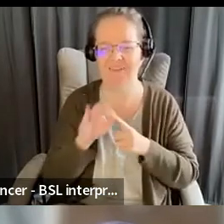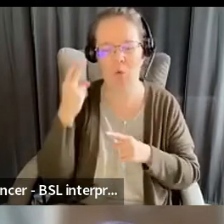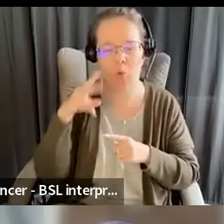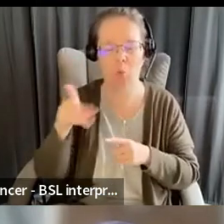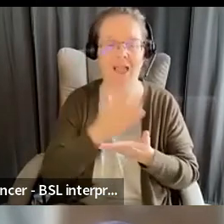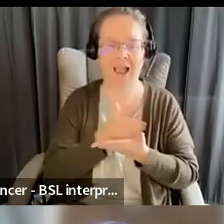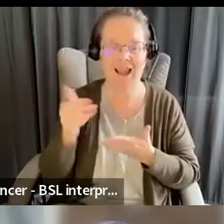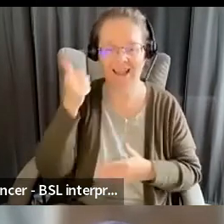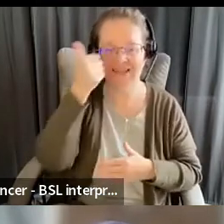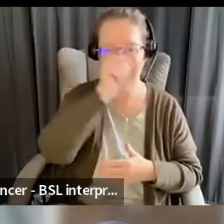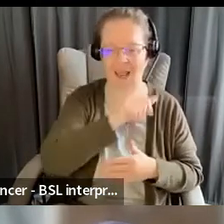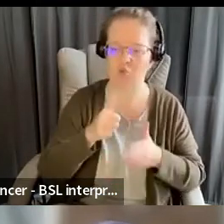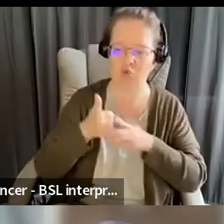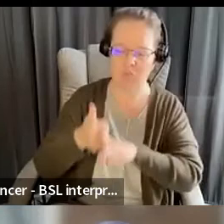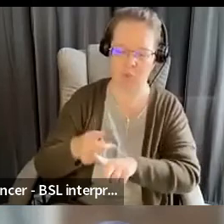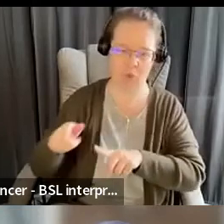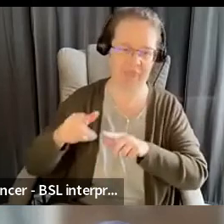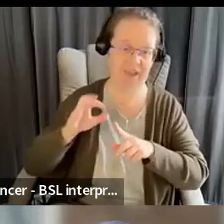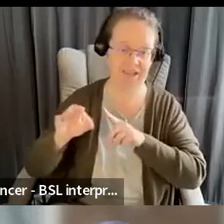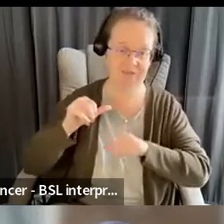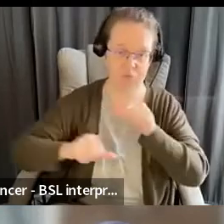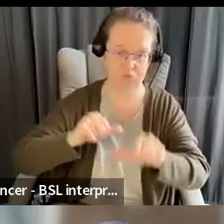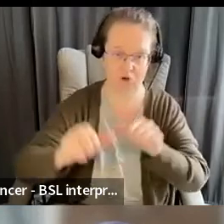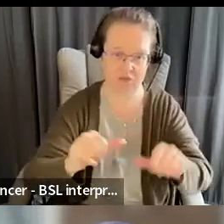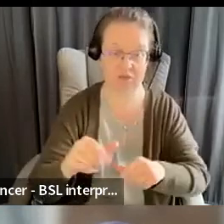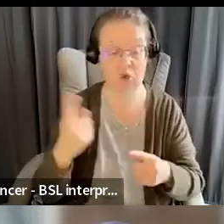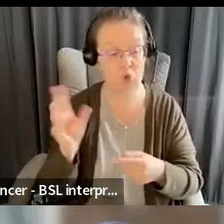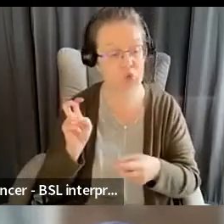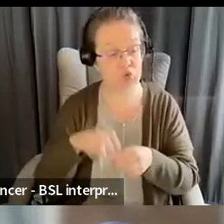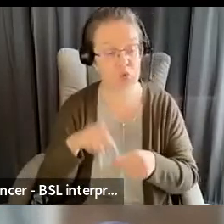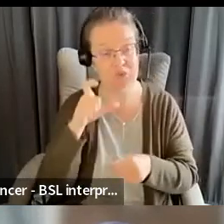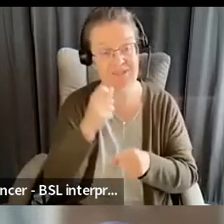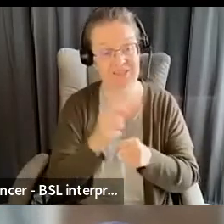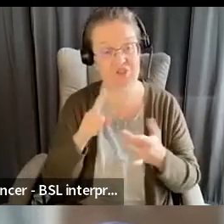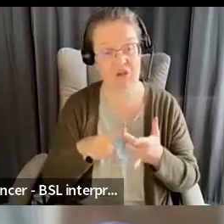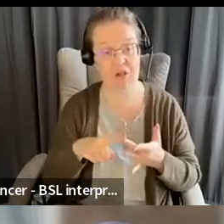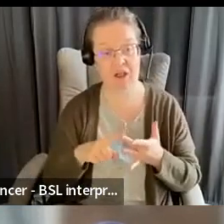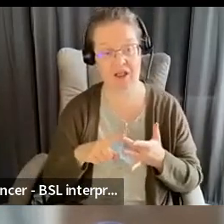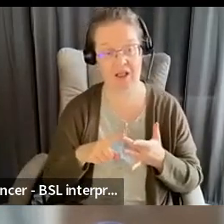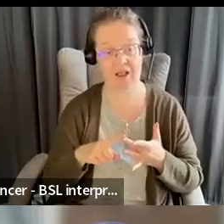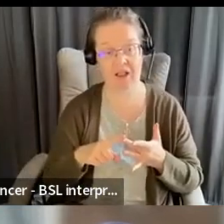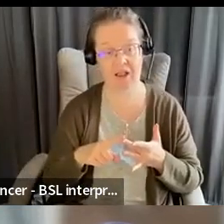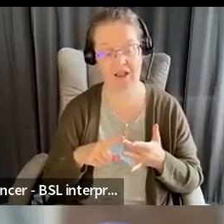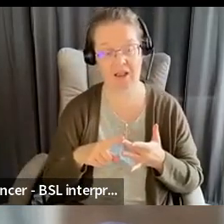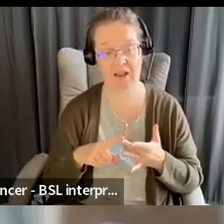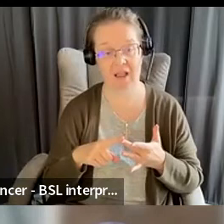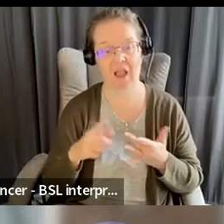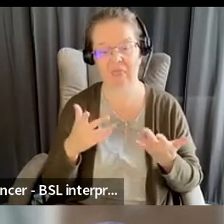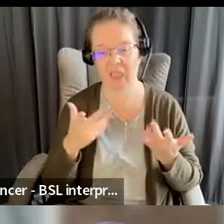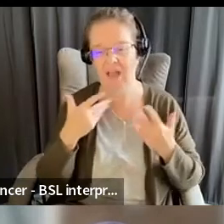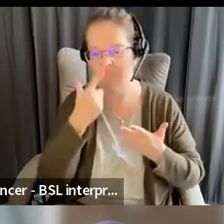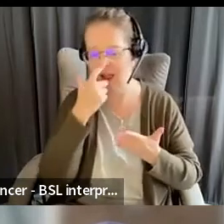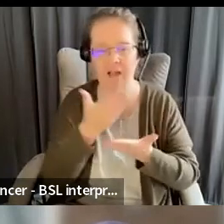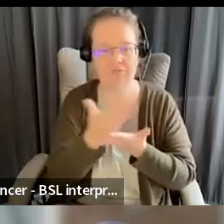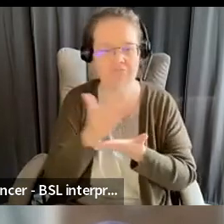support in the interview process, and then there's a post-joining CGI where Clear Talents is used to outline any support in the